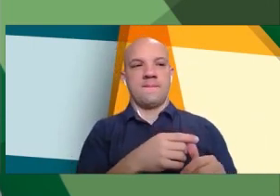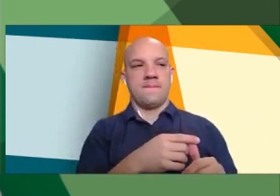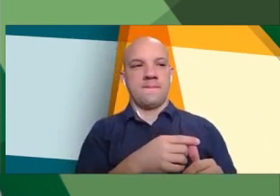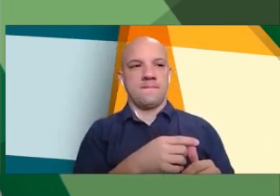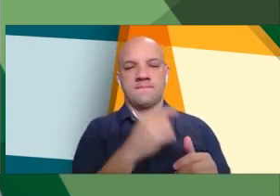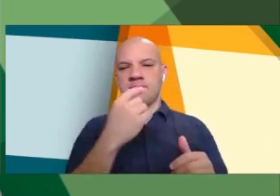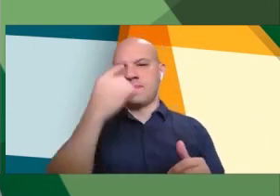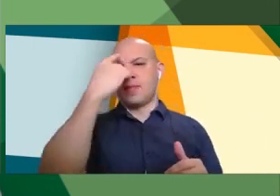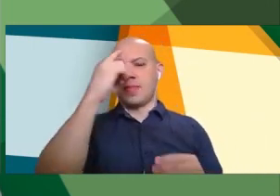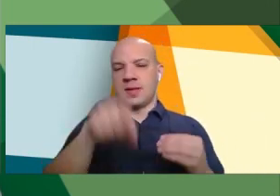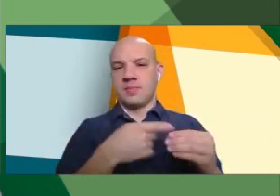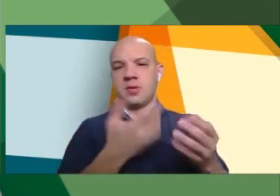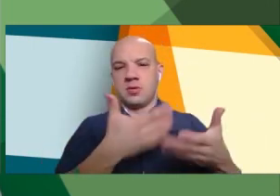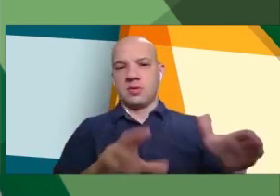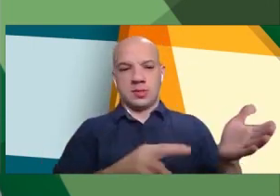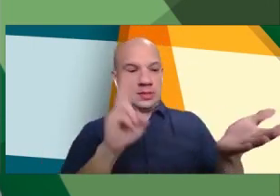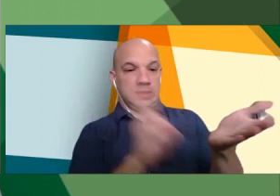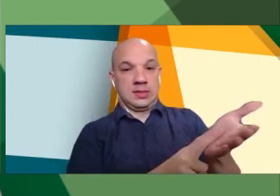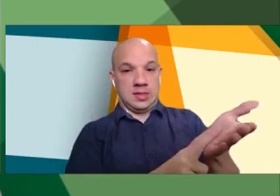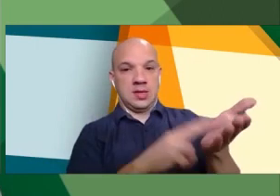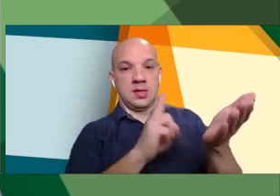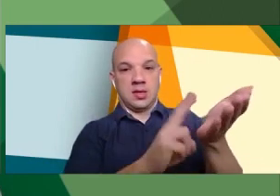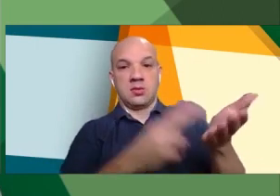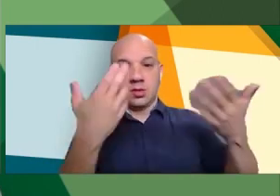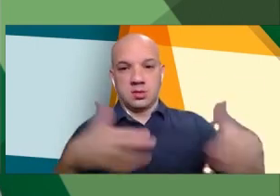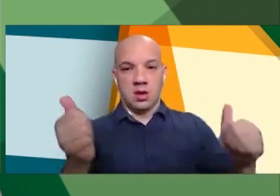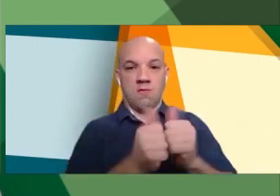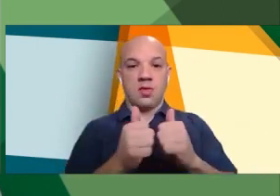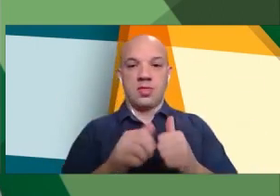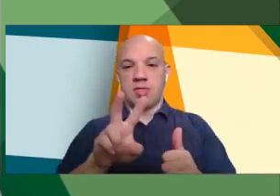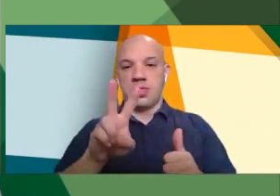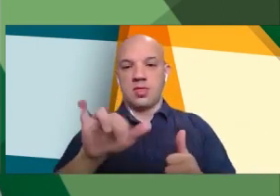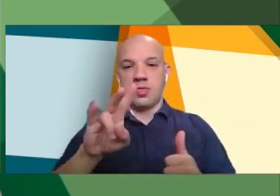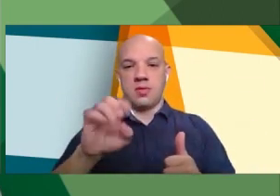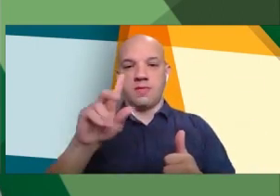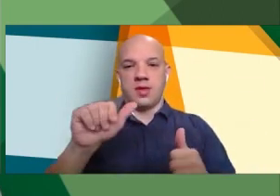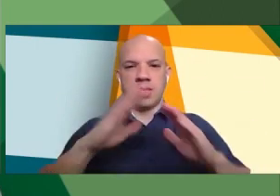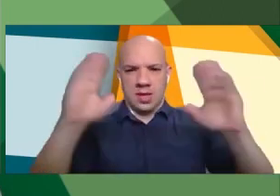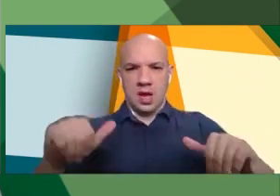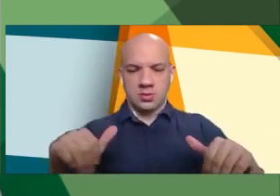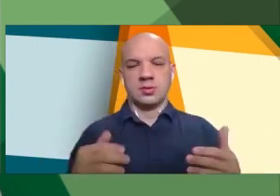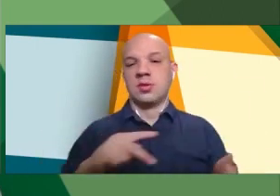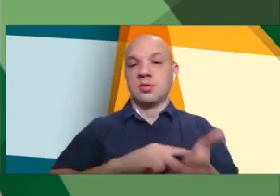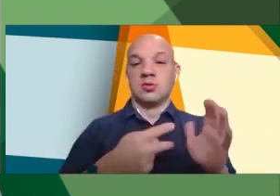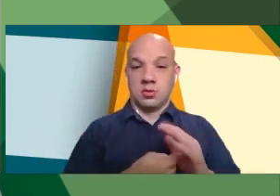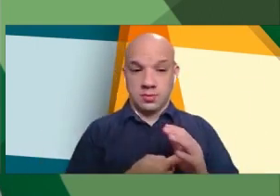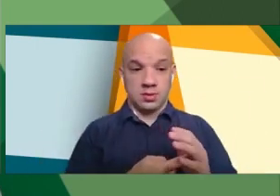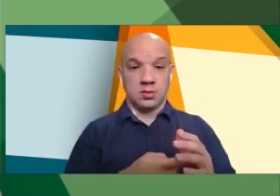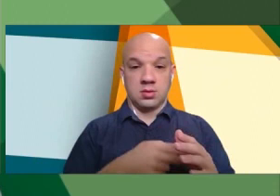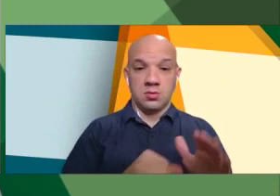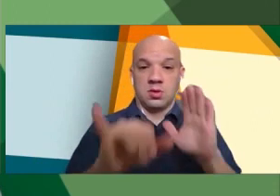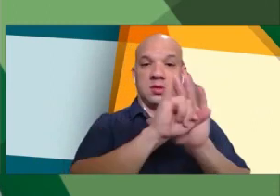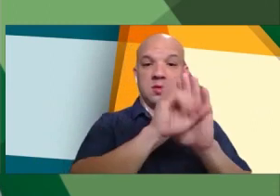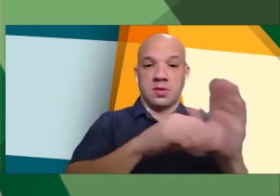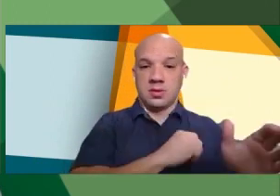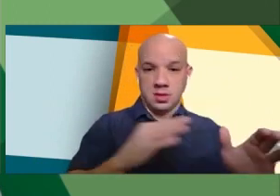Think about that you are already signed a contract with Vivienda. You then will identify that staff to